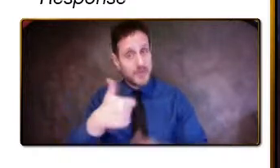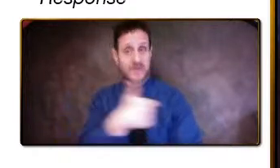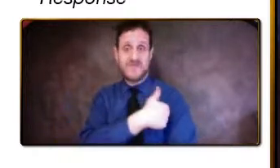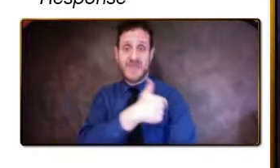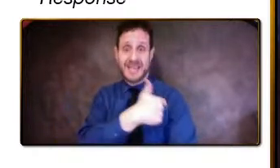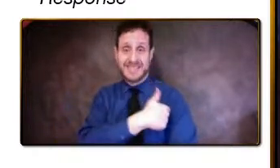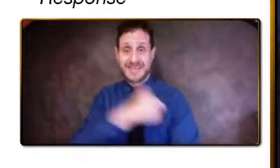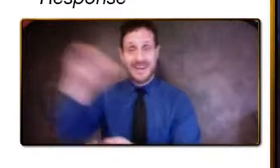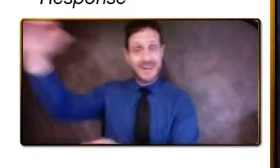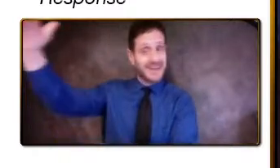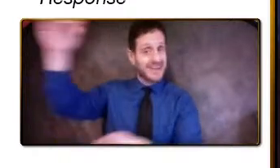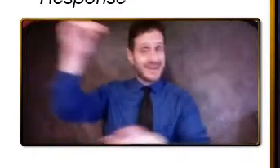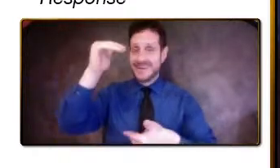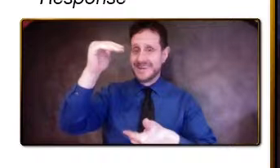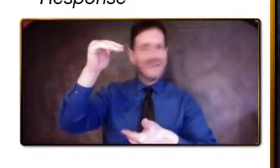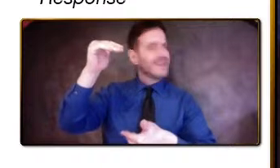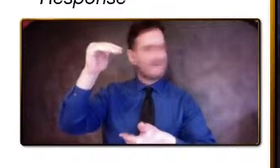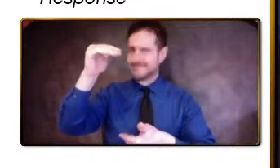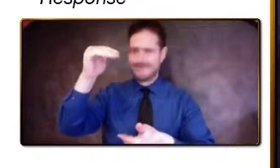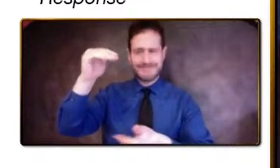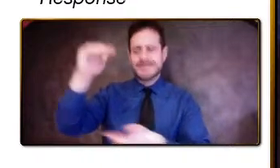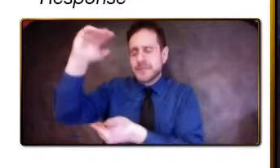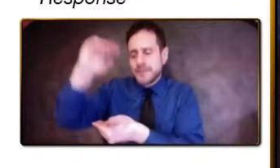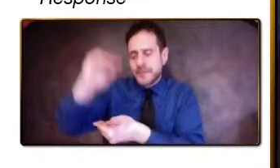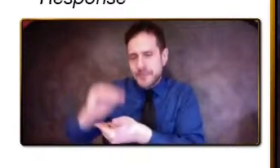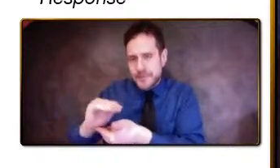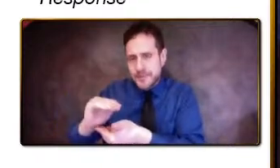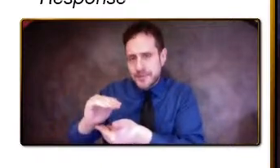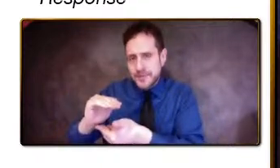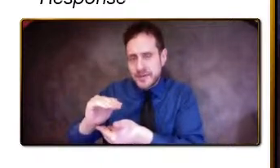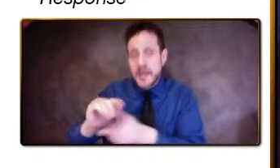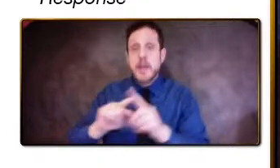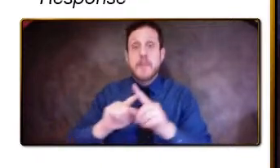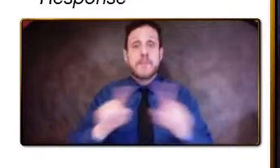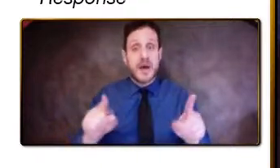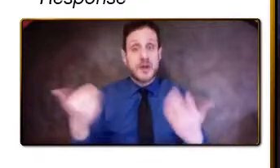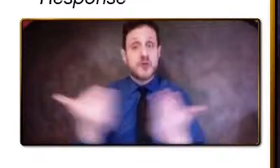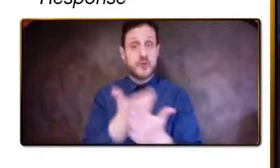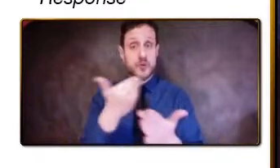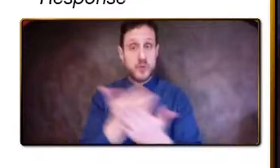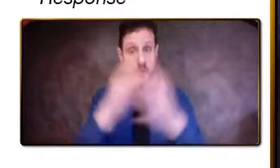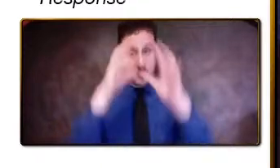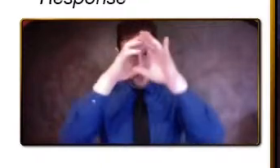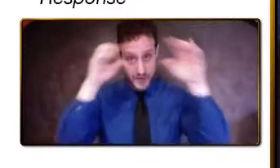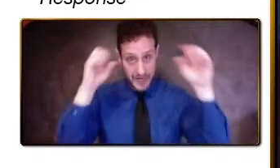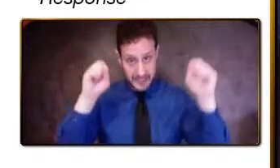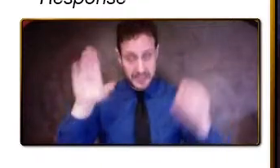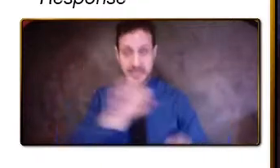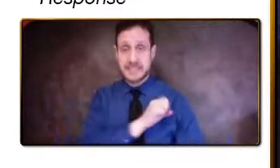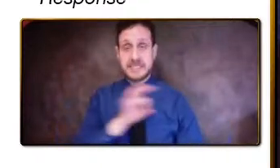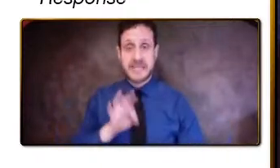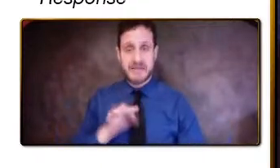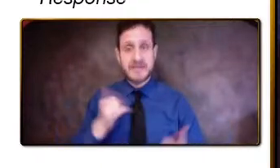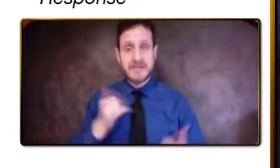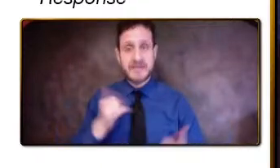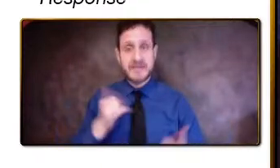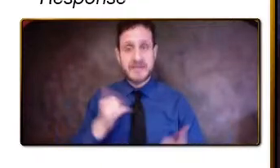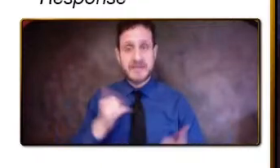Having said that, announcements from the incoming administration have given me hope that we will see increased deliveries